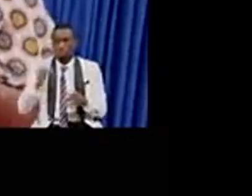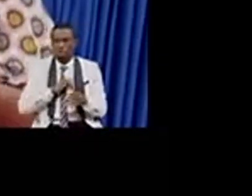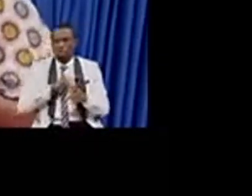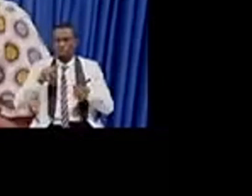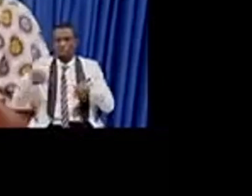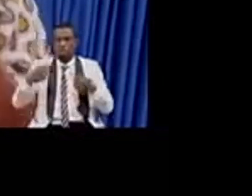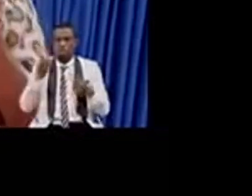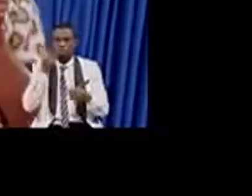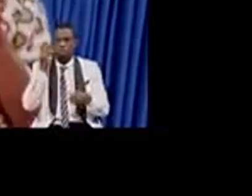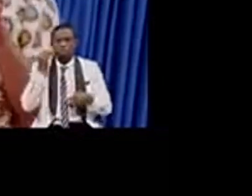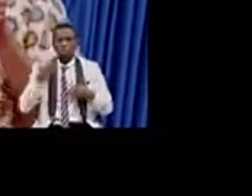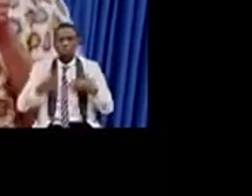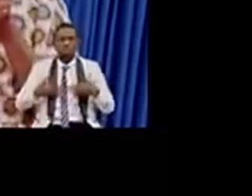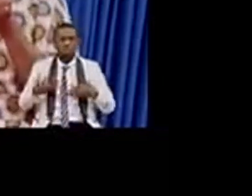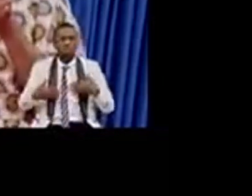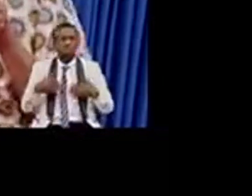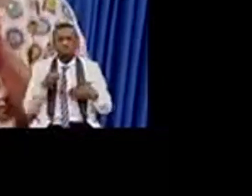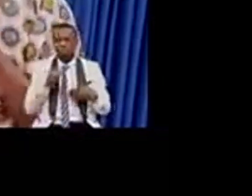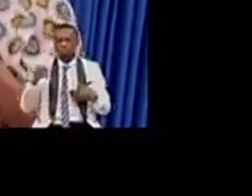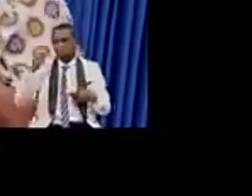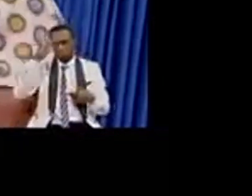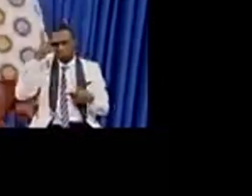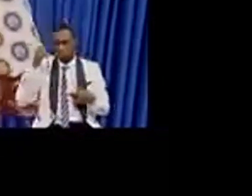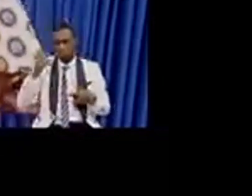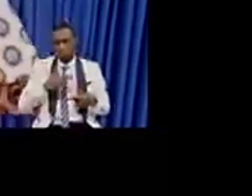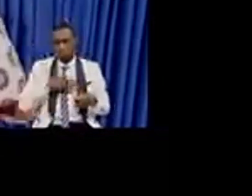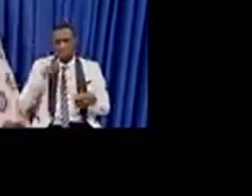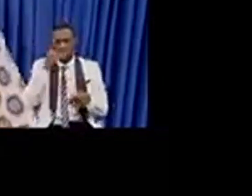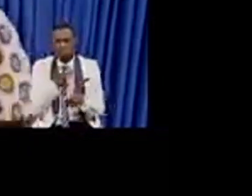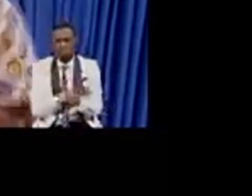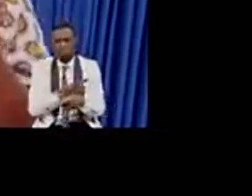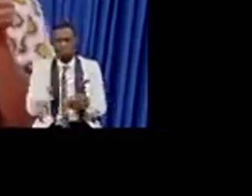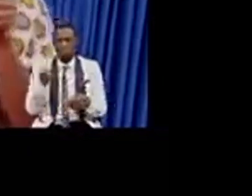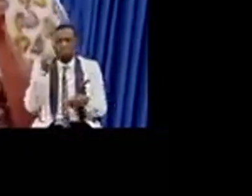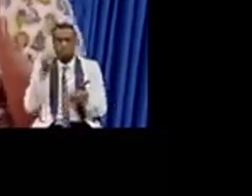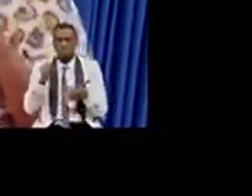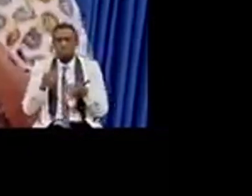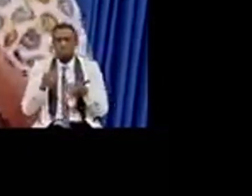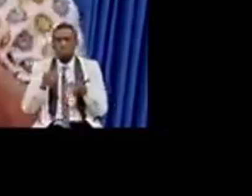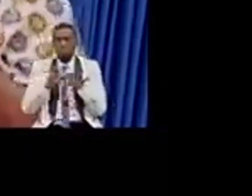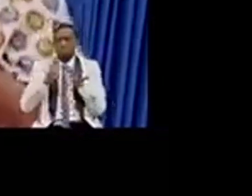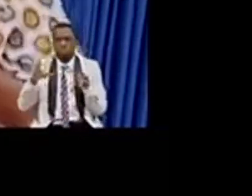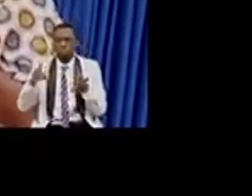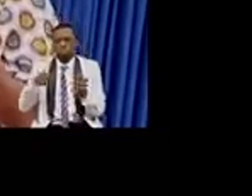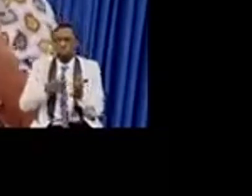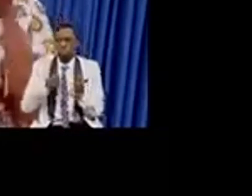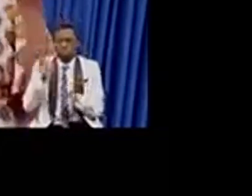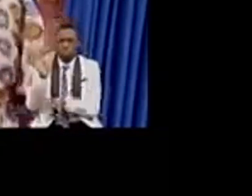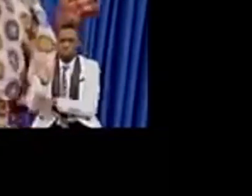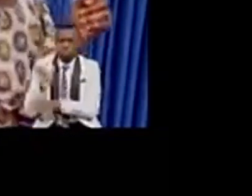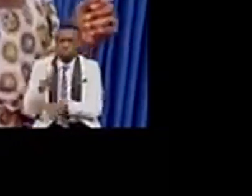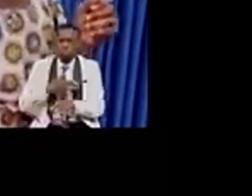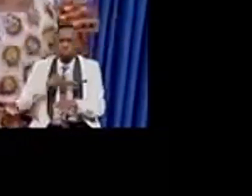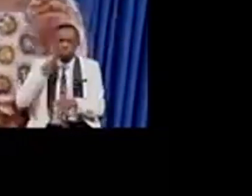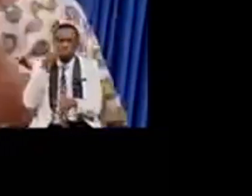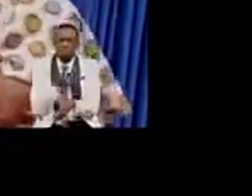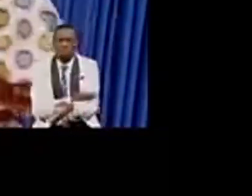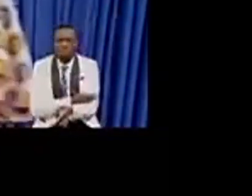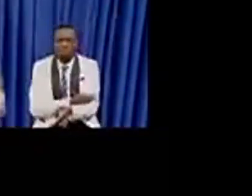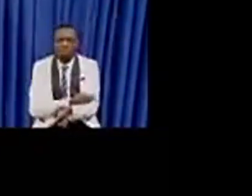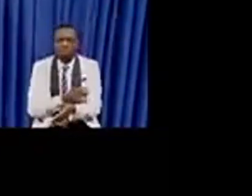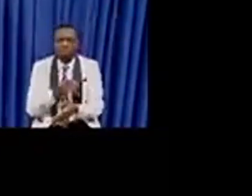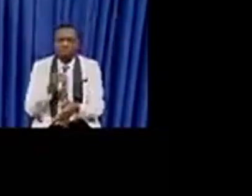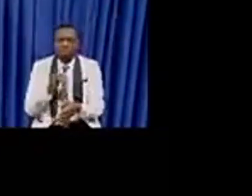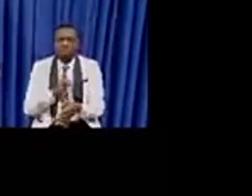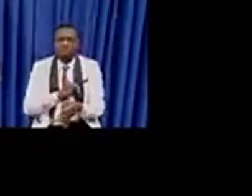rejoicing because I know my daughter will be loose. This afternoon, to God be the glory. I was going. I said, let me go